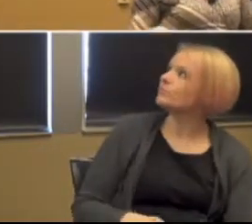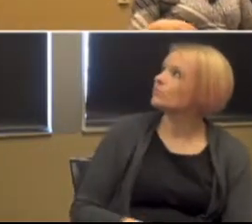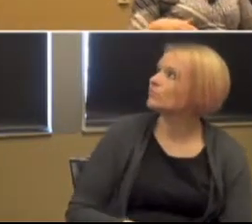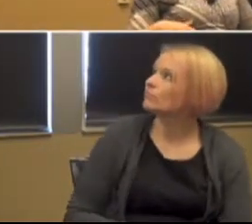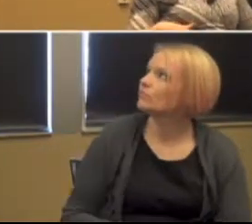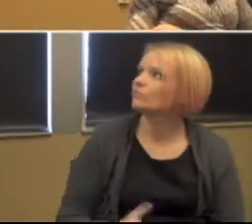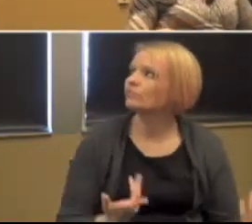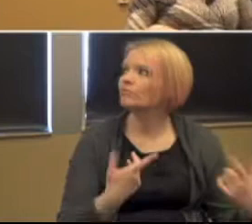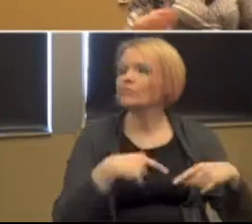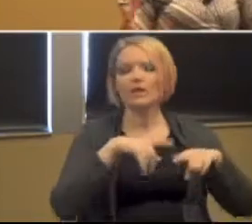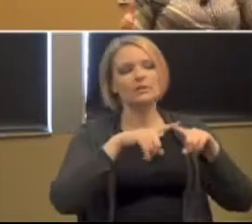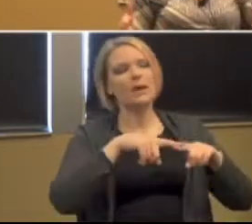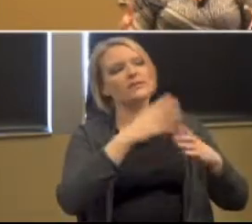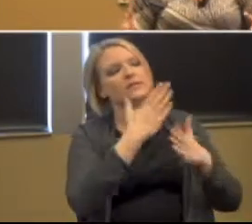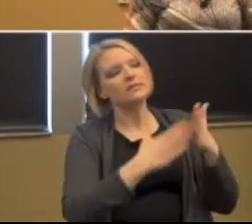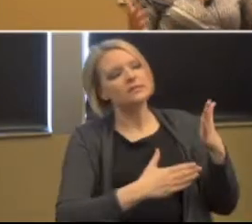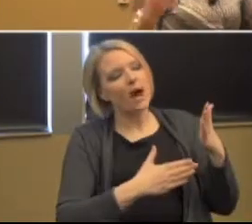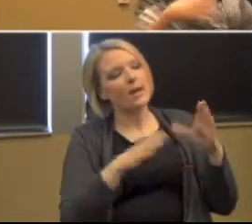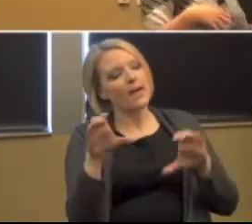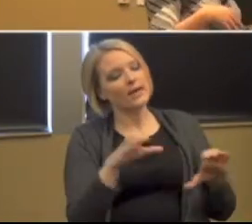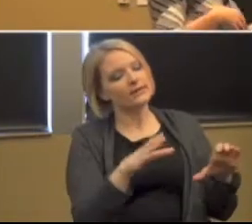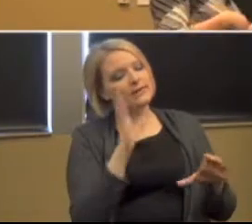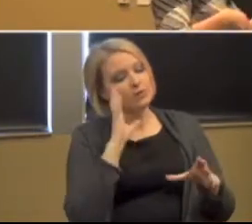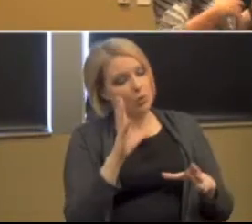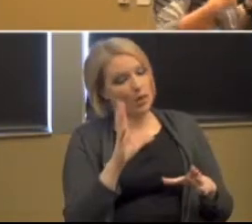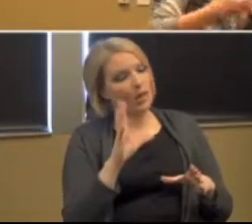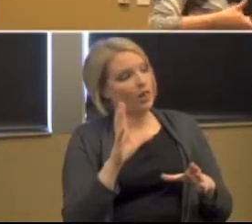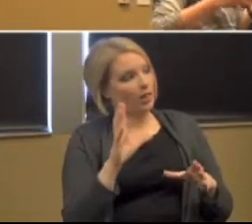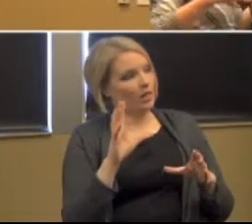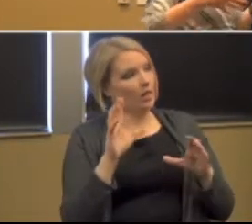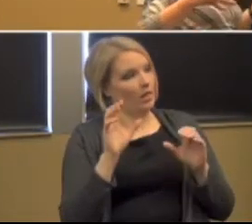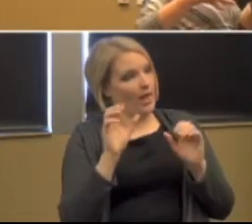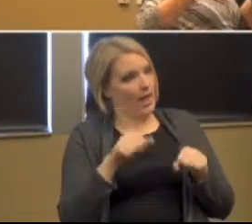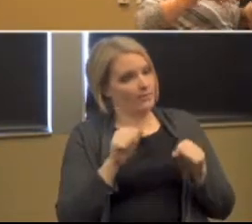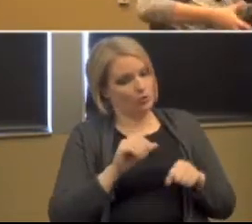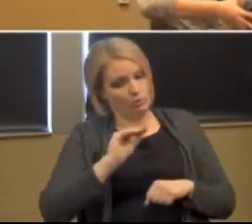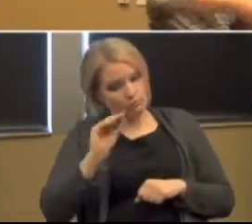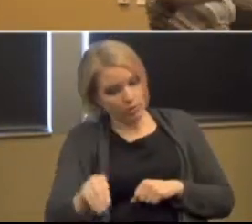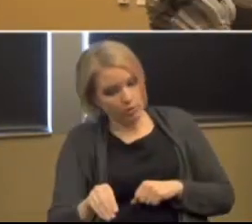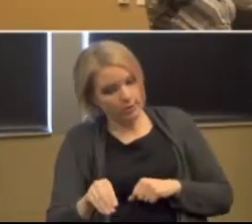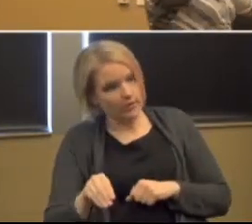is, because some activities might fit in a teacher basket. Other activities, if it's a jig or a big box